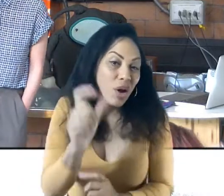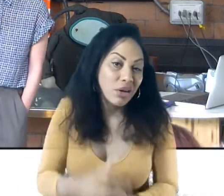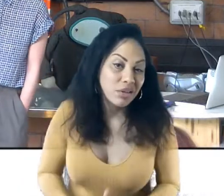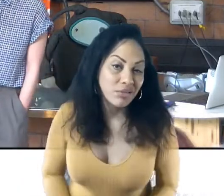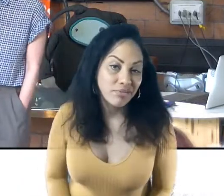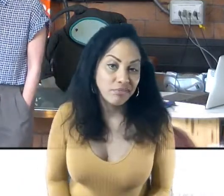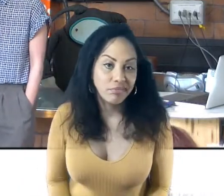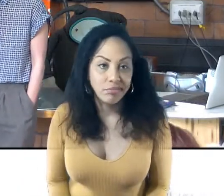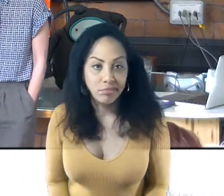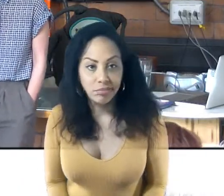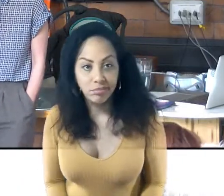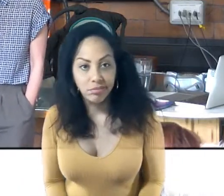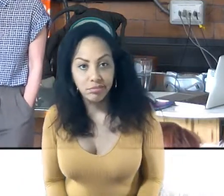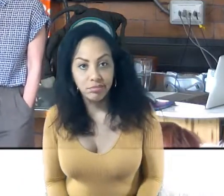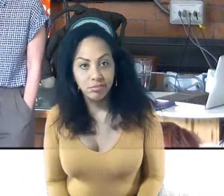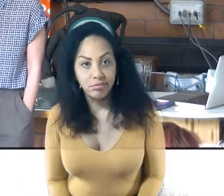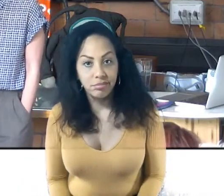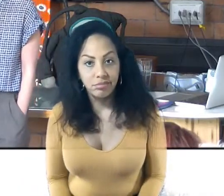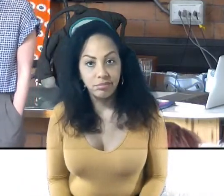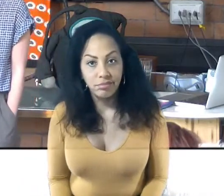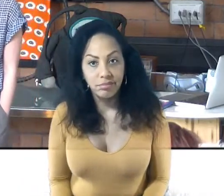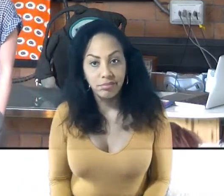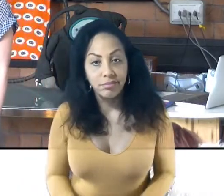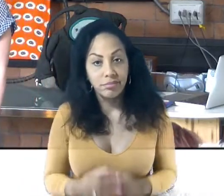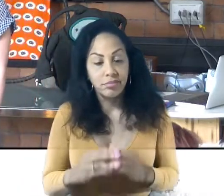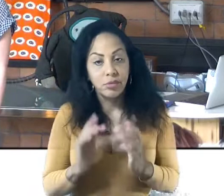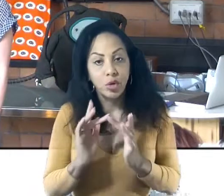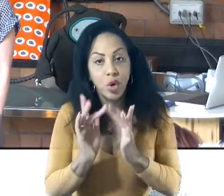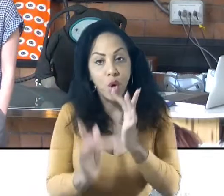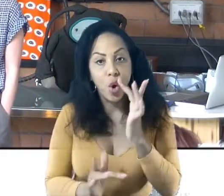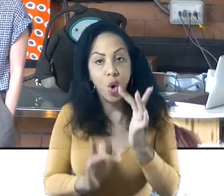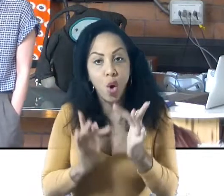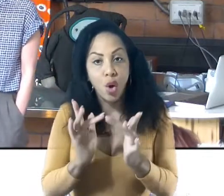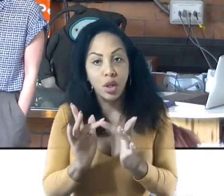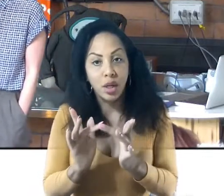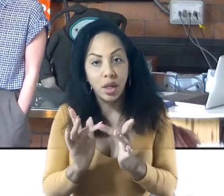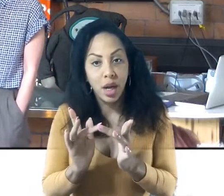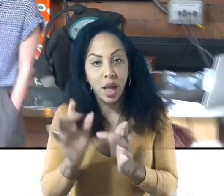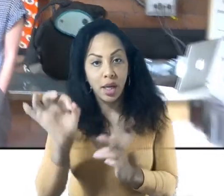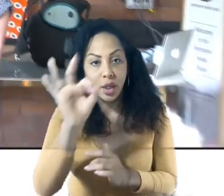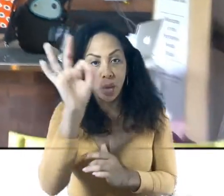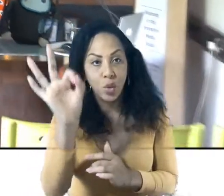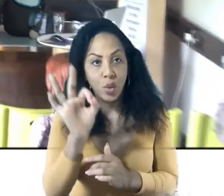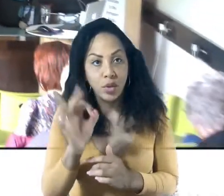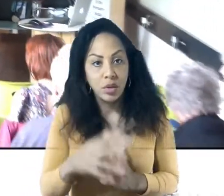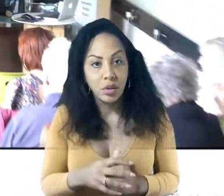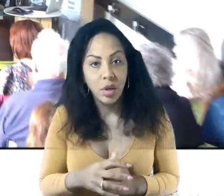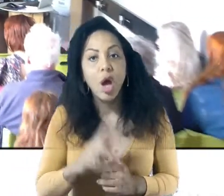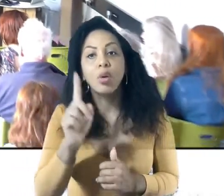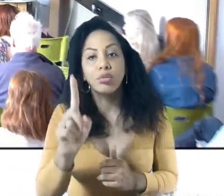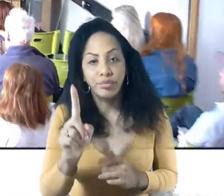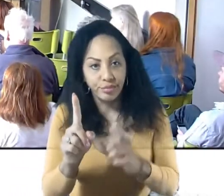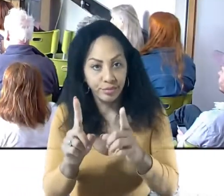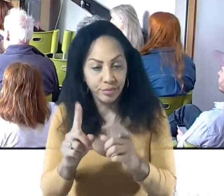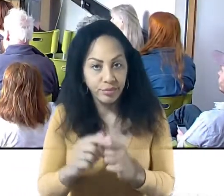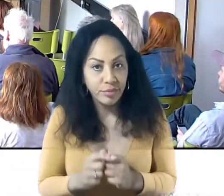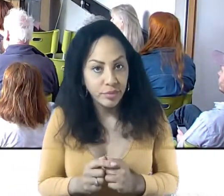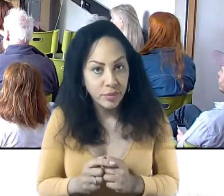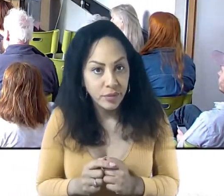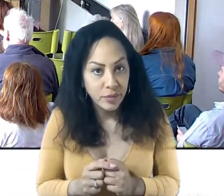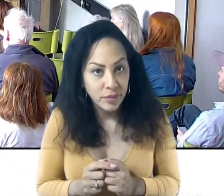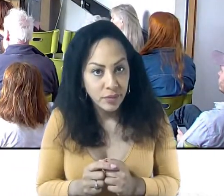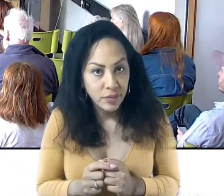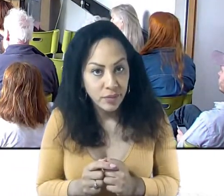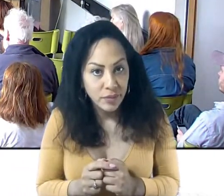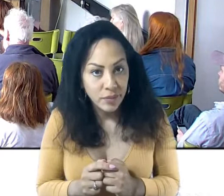go to one online and try and double back. Sure. Just related to speak as early as you can to it. Just related to what you said, is it related to where